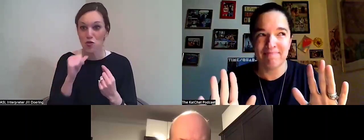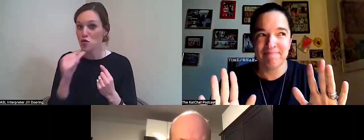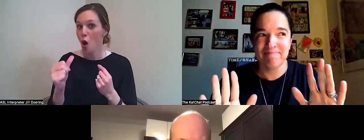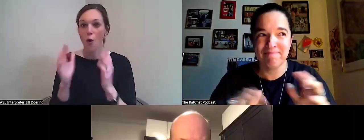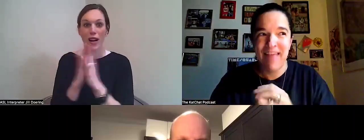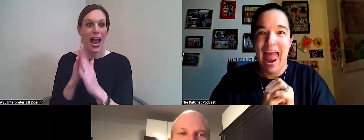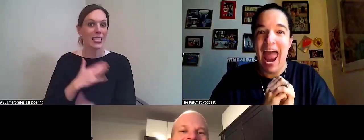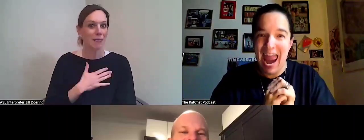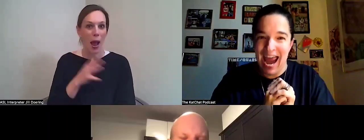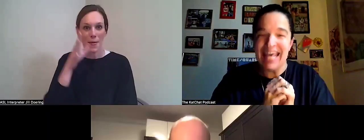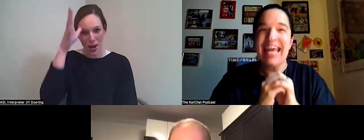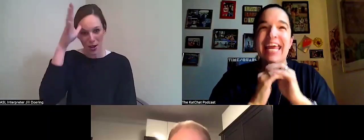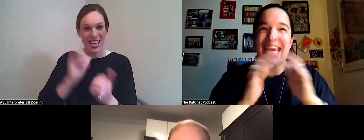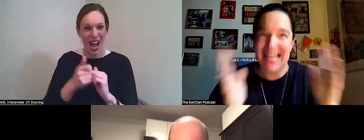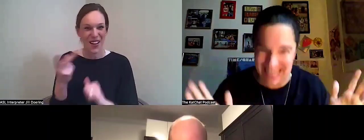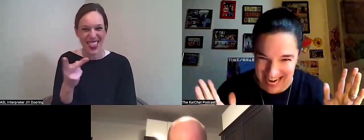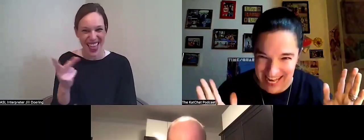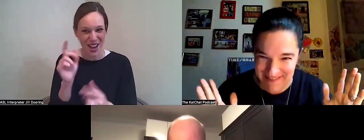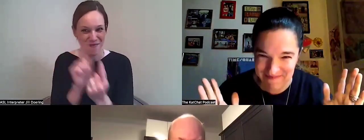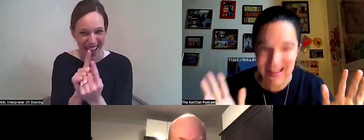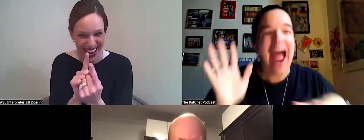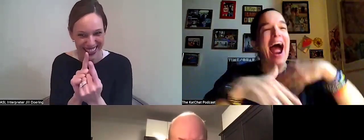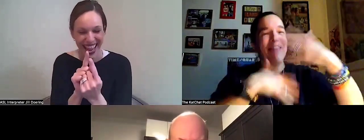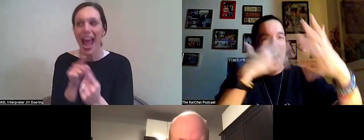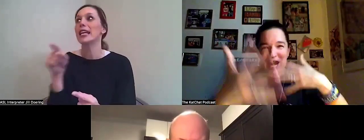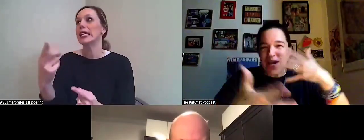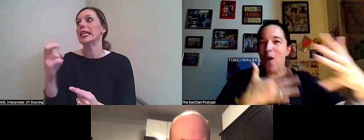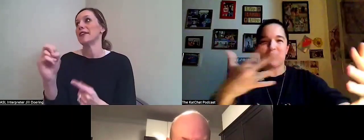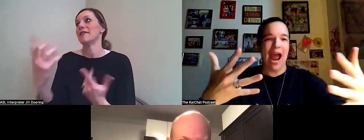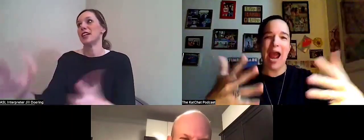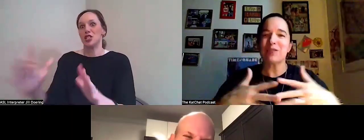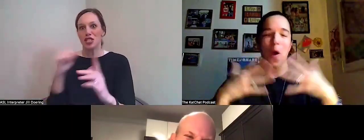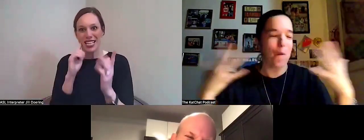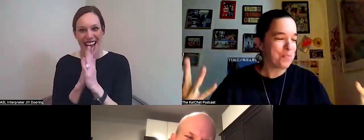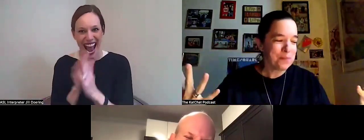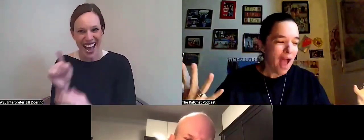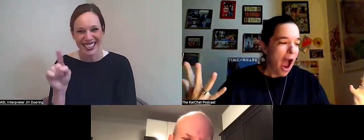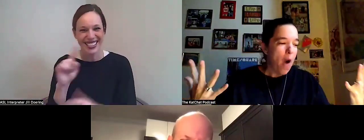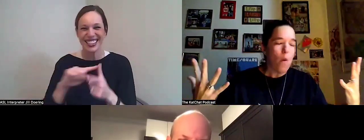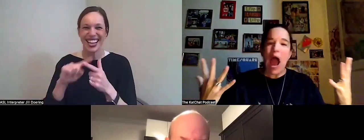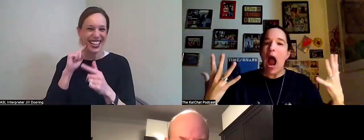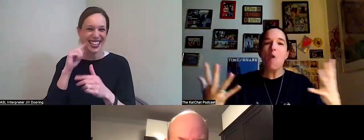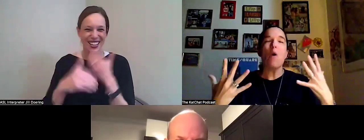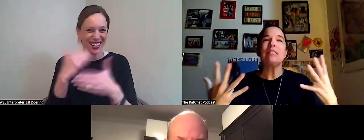met. And he did. And then it goes down to,